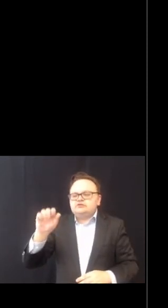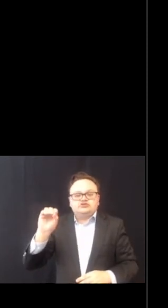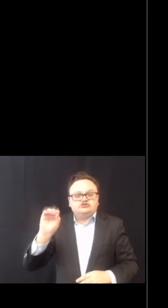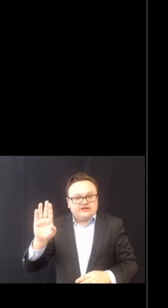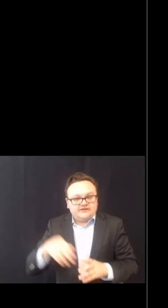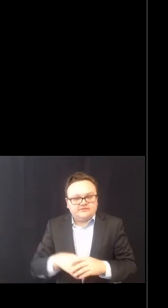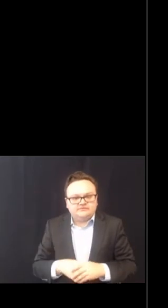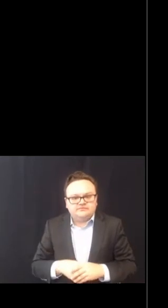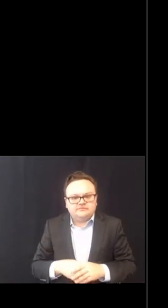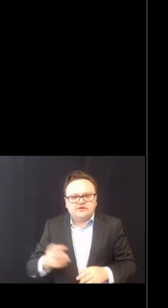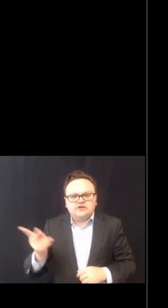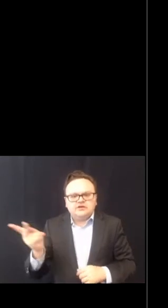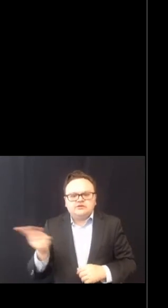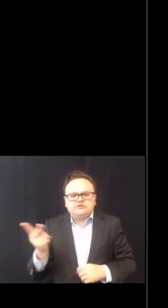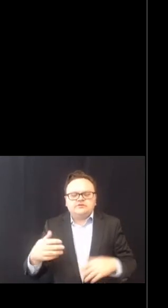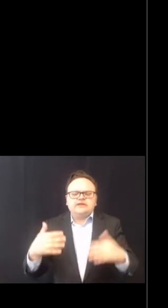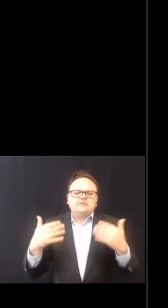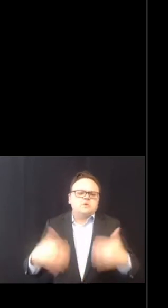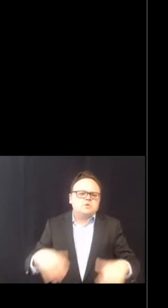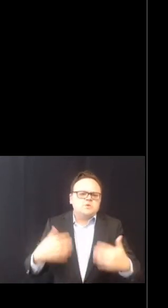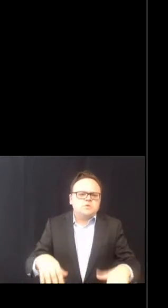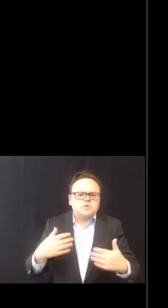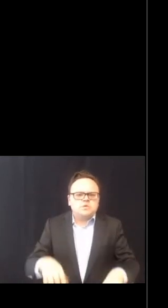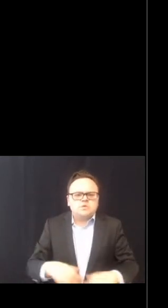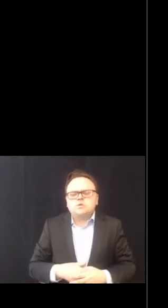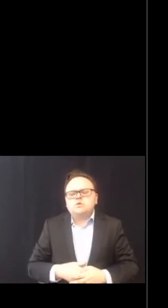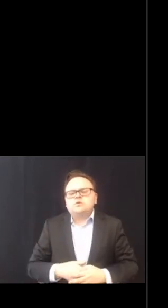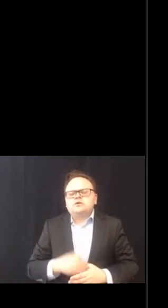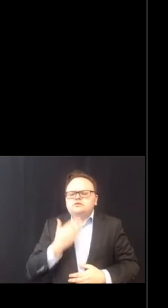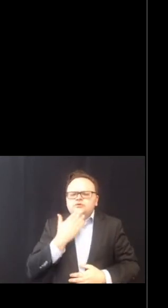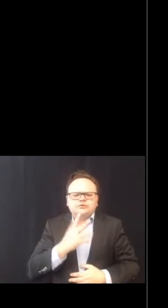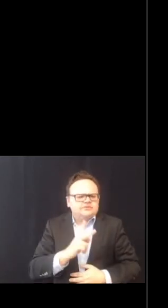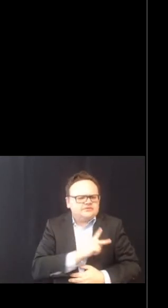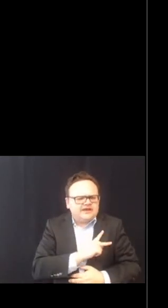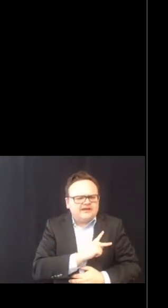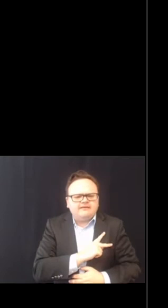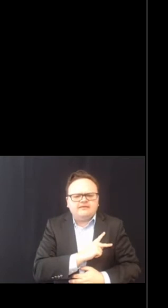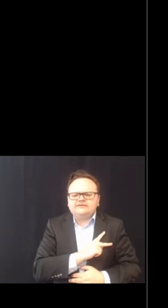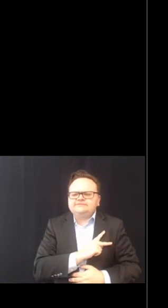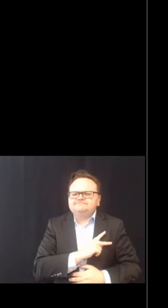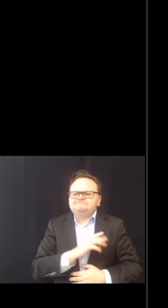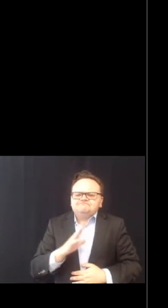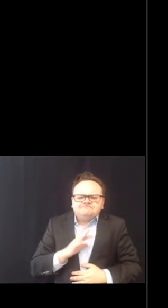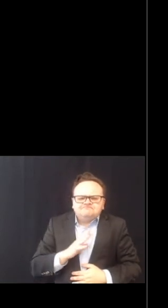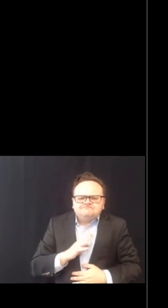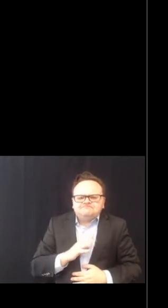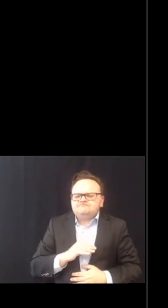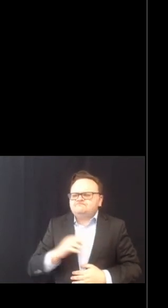great personality and drive to come into this business and really do their best. And